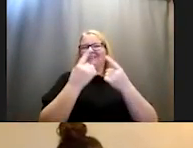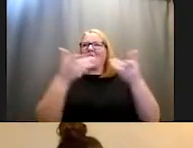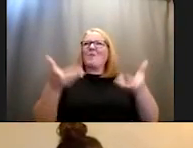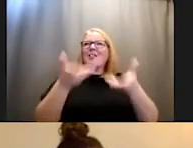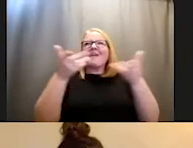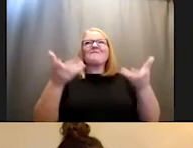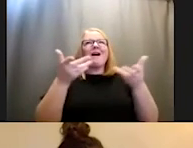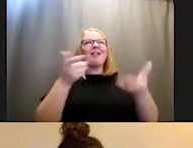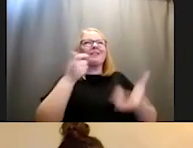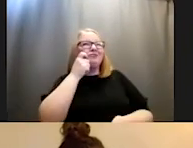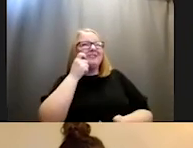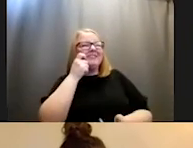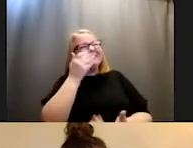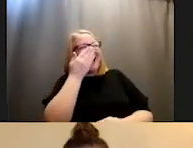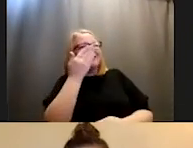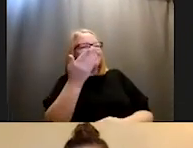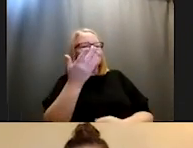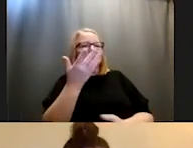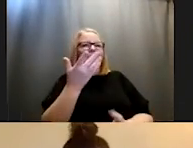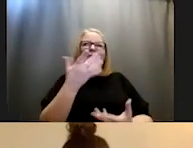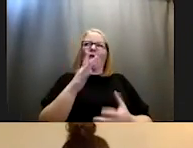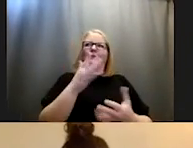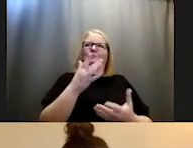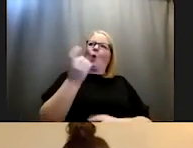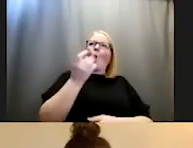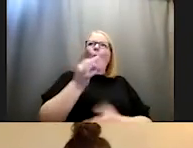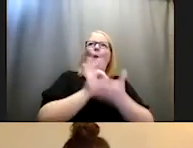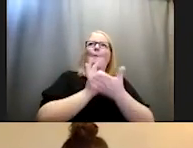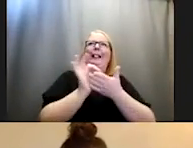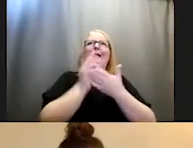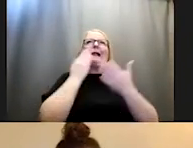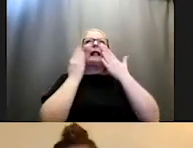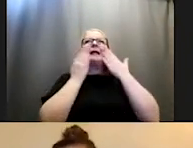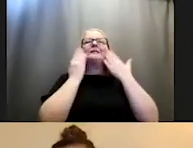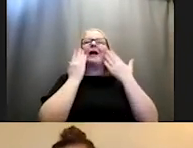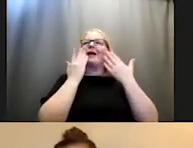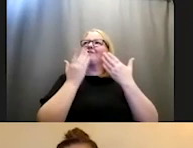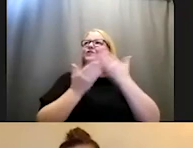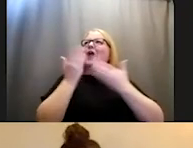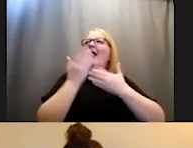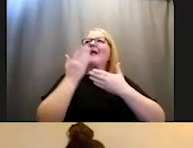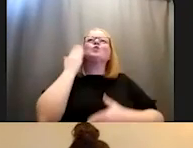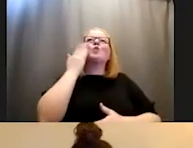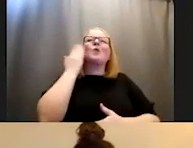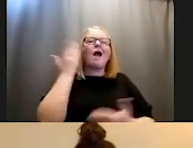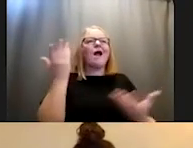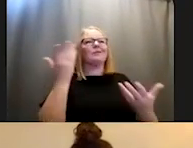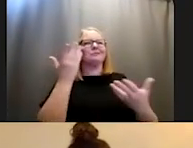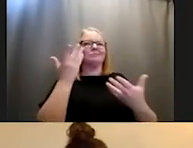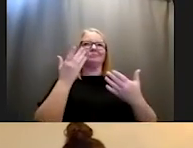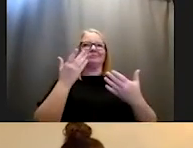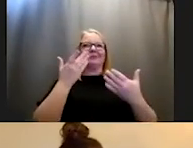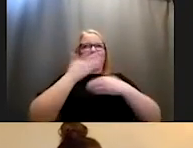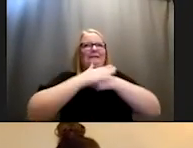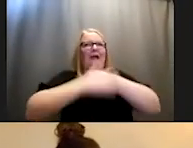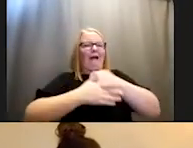to life. They had really fun products like Come Clean Cleanser, Get Fresh Toner, Starker's Foundation, to